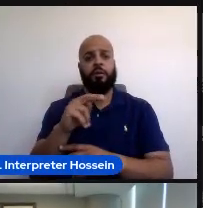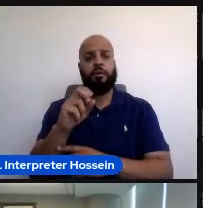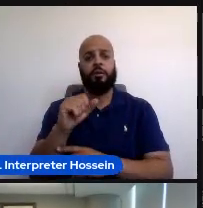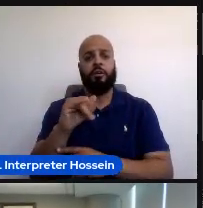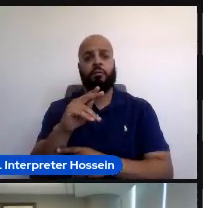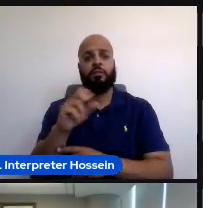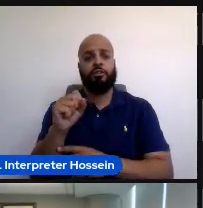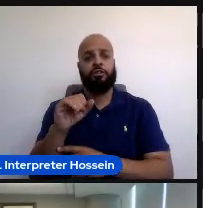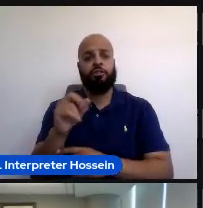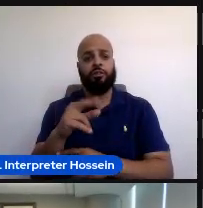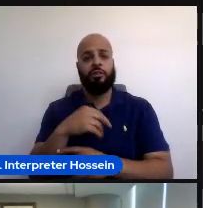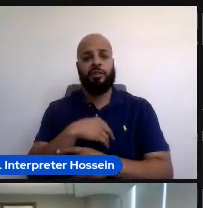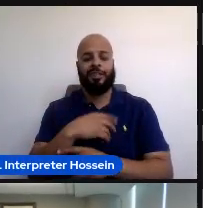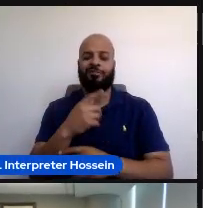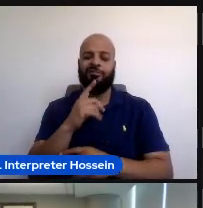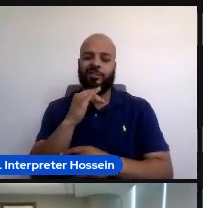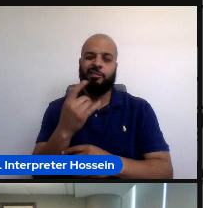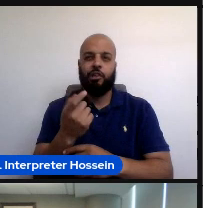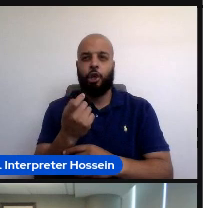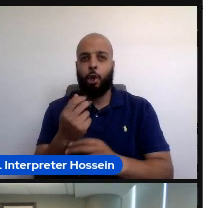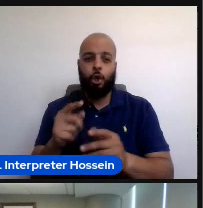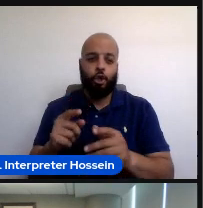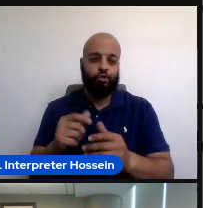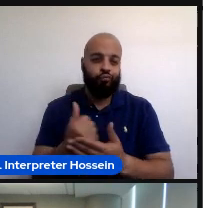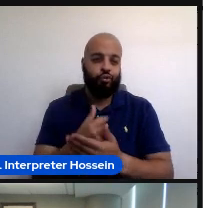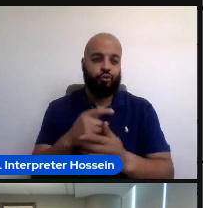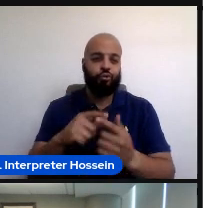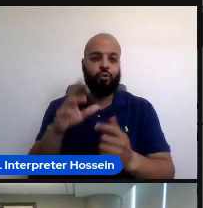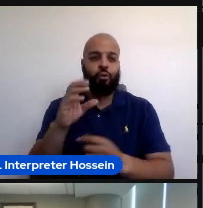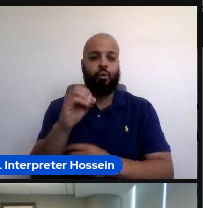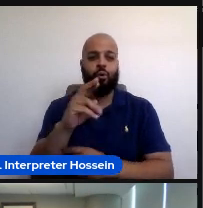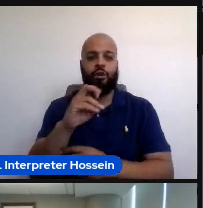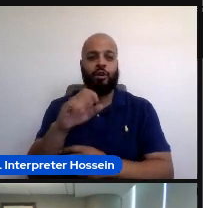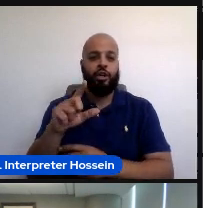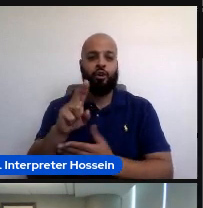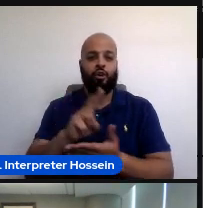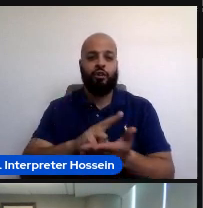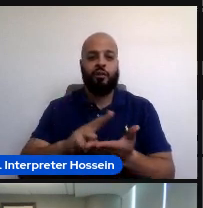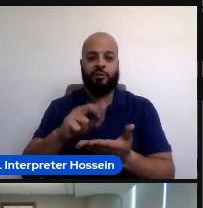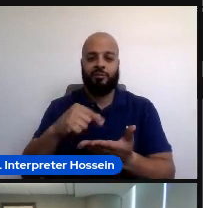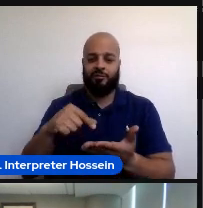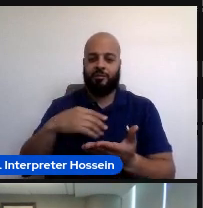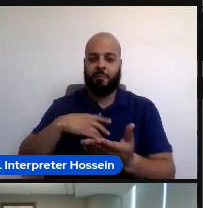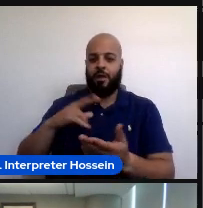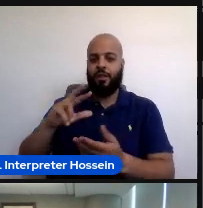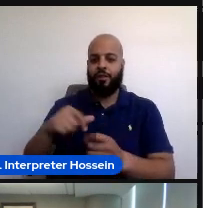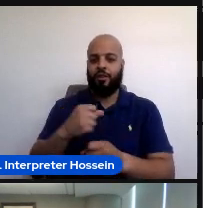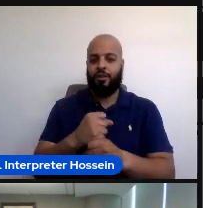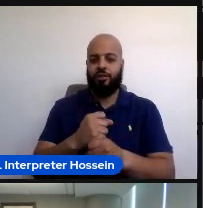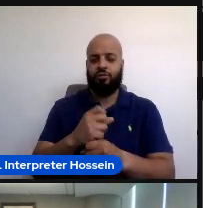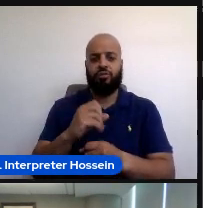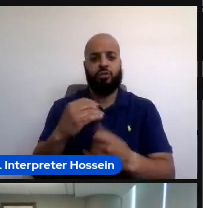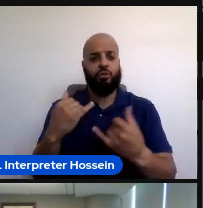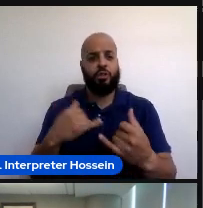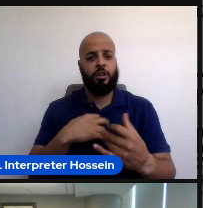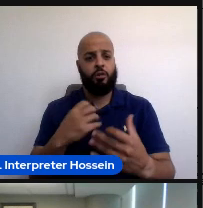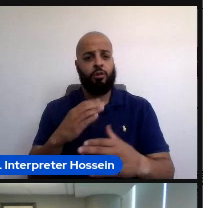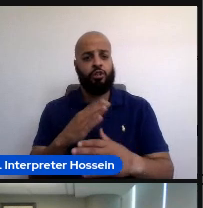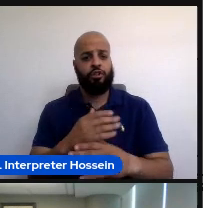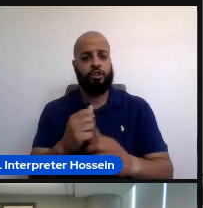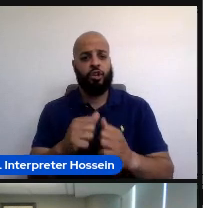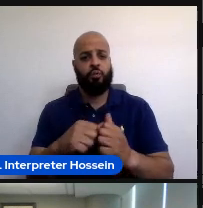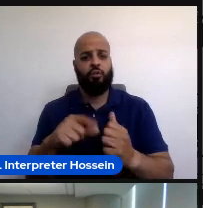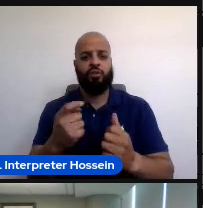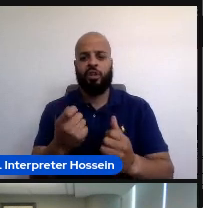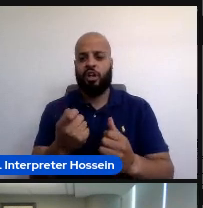am relatively new to the Cornell community. I am just starting my third year here at Cornell. And today I want to kind of share with you just a